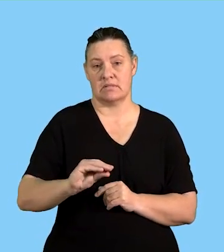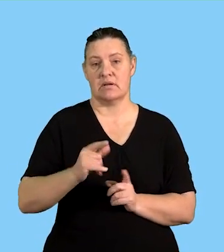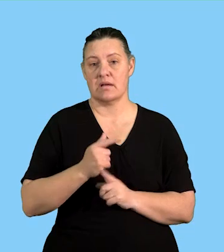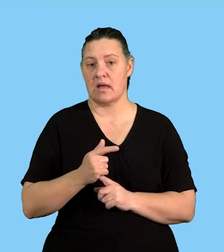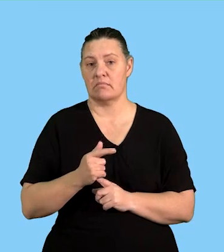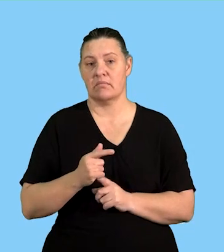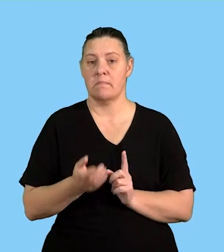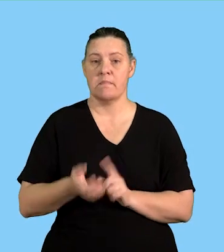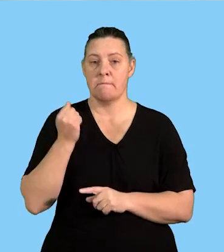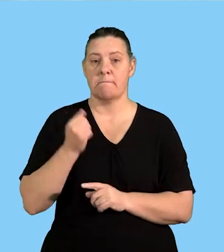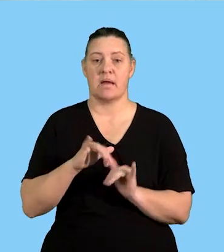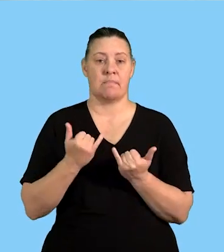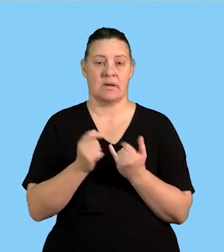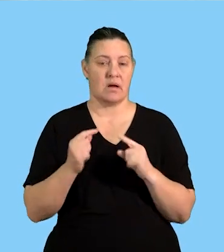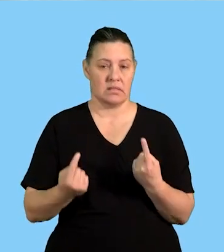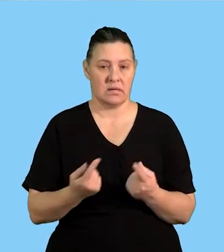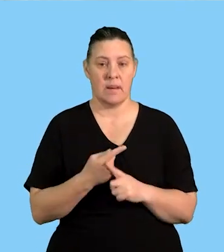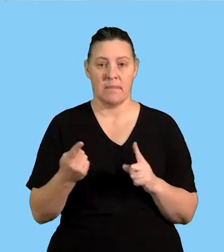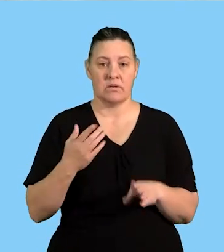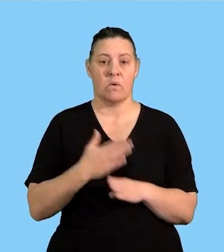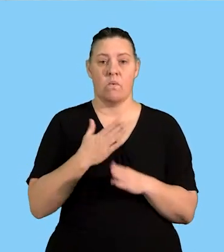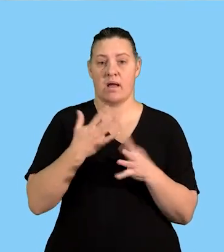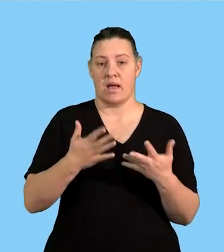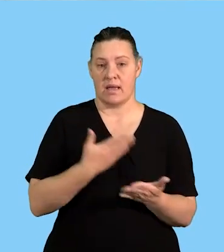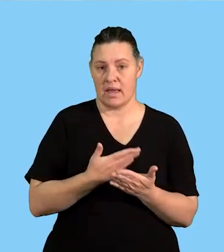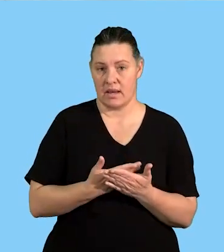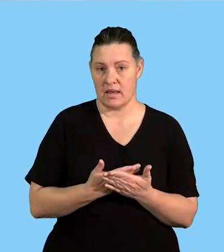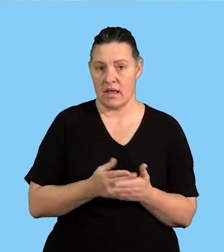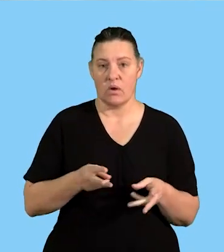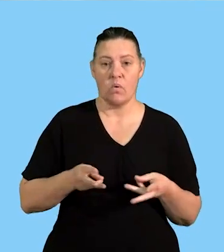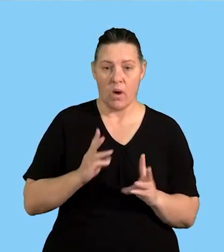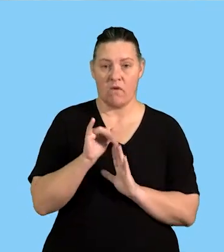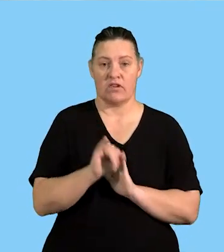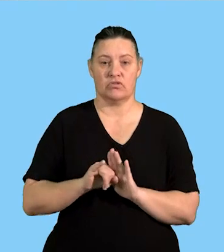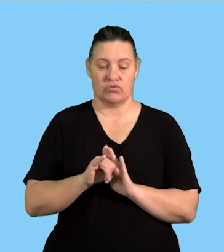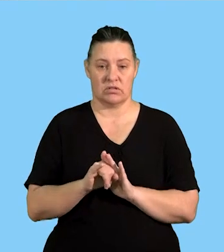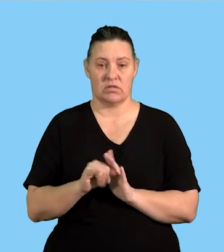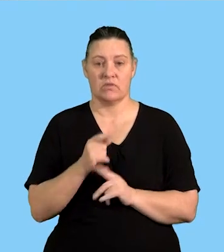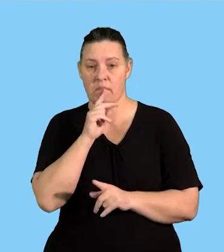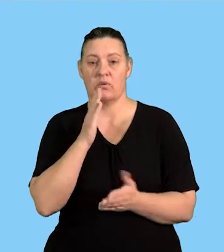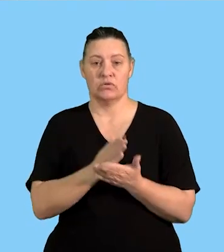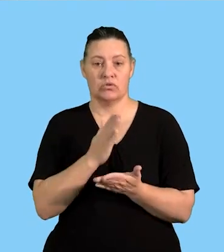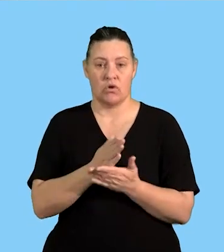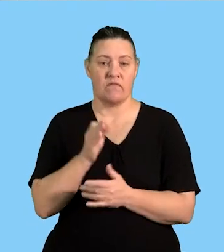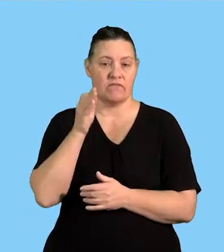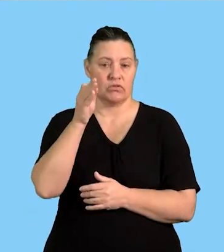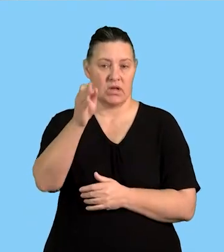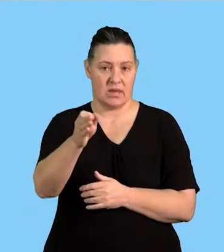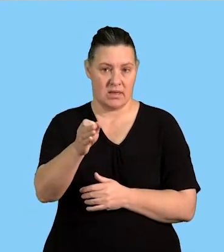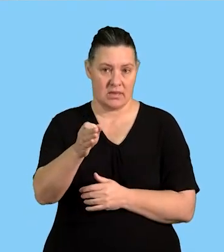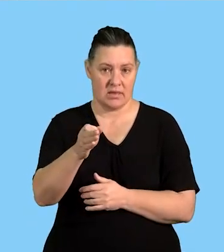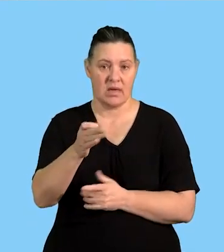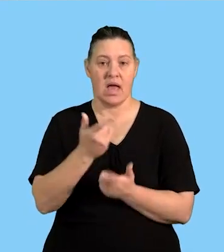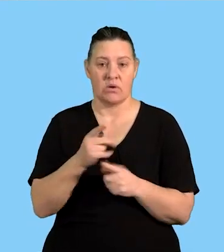cannot be taken by a company, but it can be taken by the workers in a form of insurance to secure for their future,